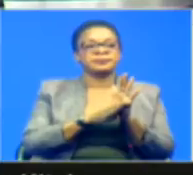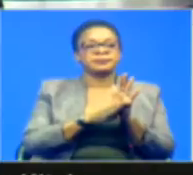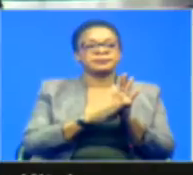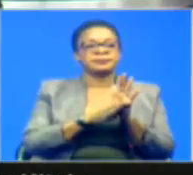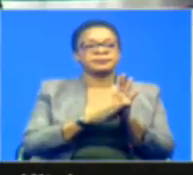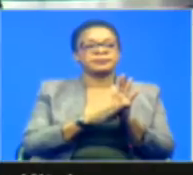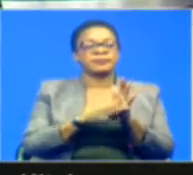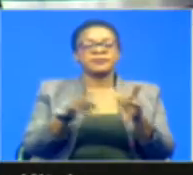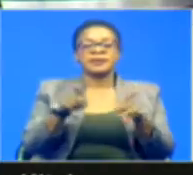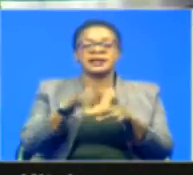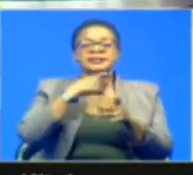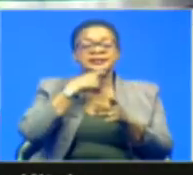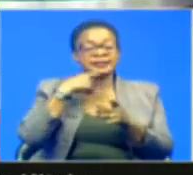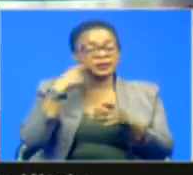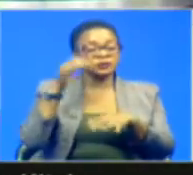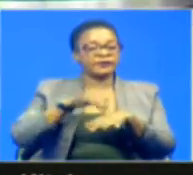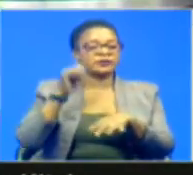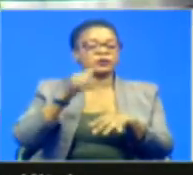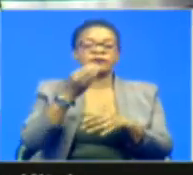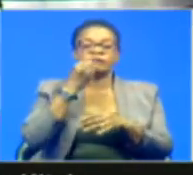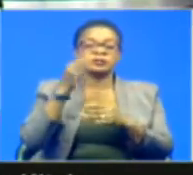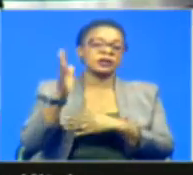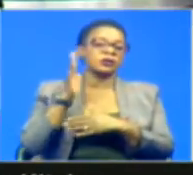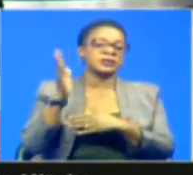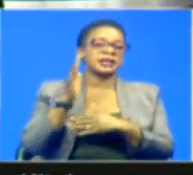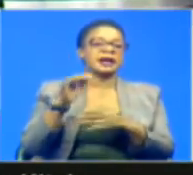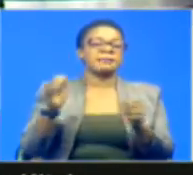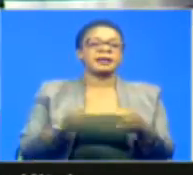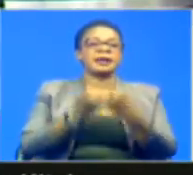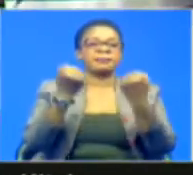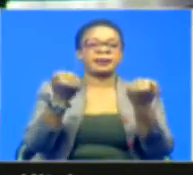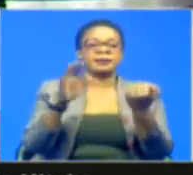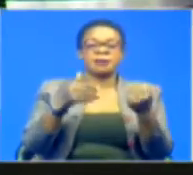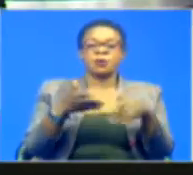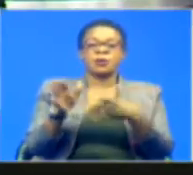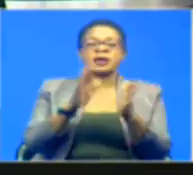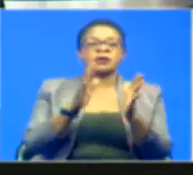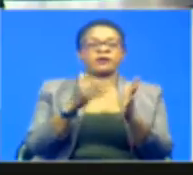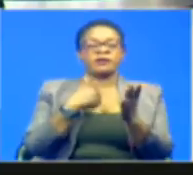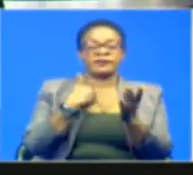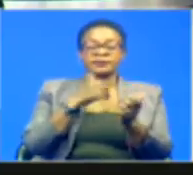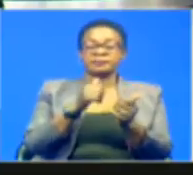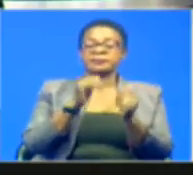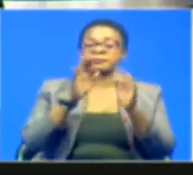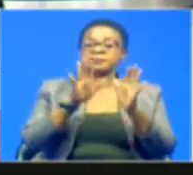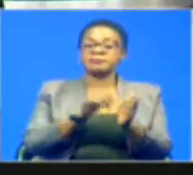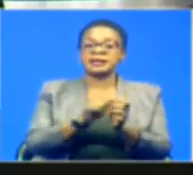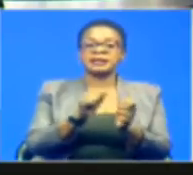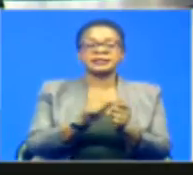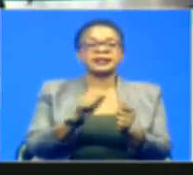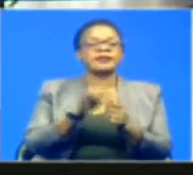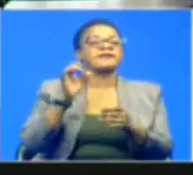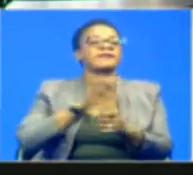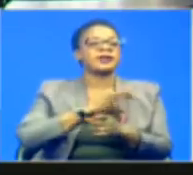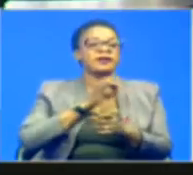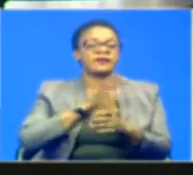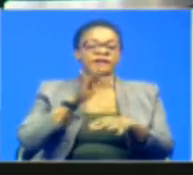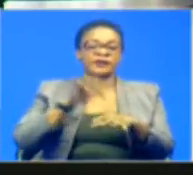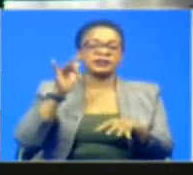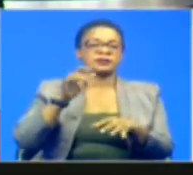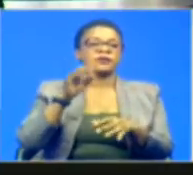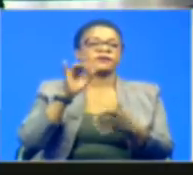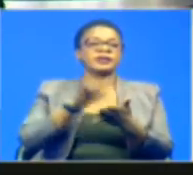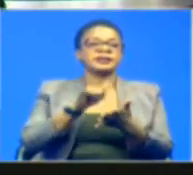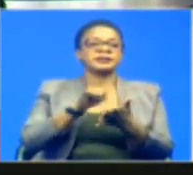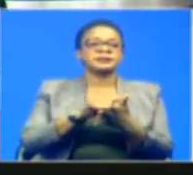Just as the drought's effects on food security are being attended to by way of maize imports and subsidies, the fear of the effects of the fall armyworms invasion